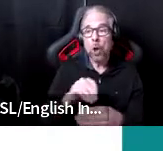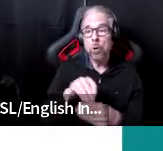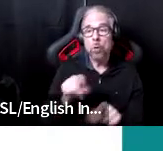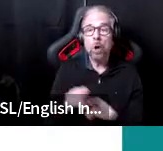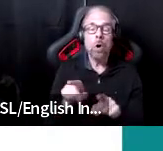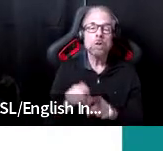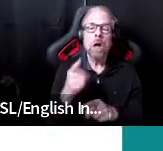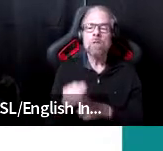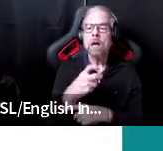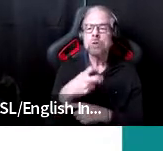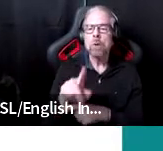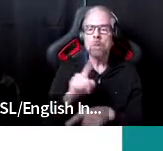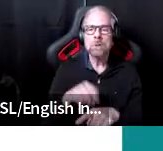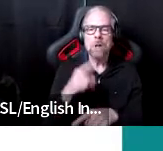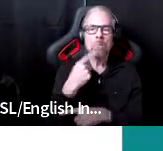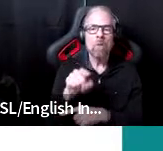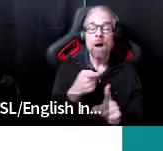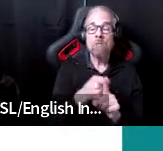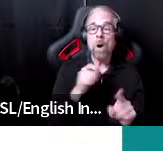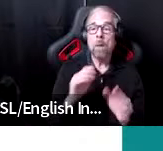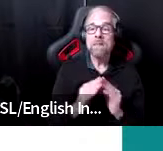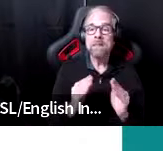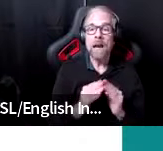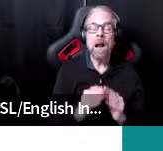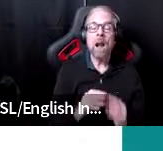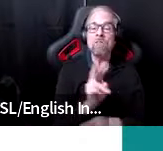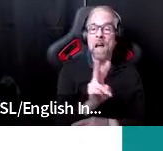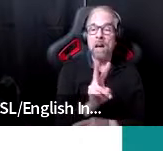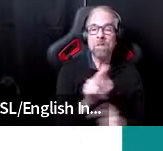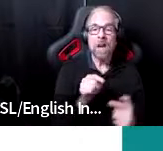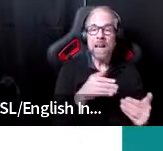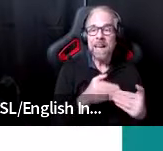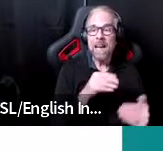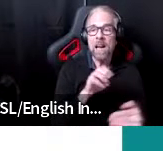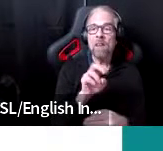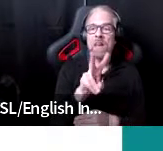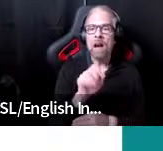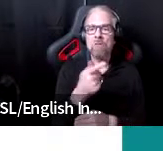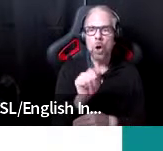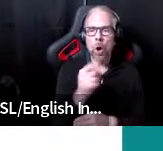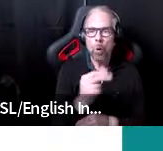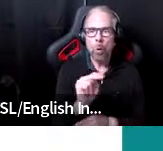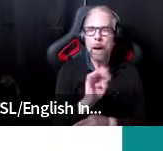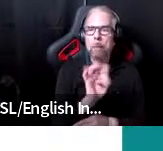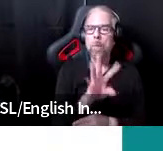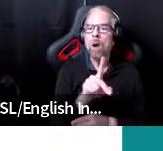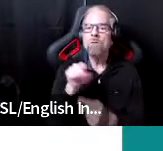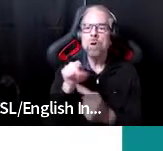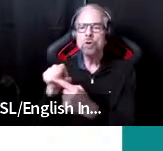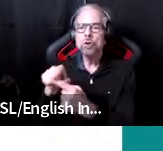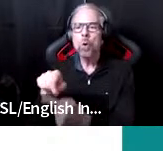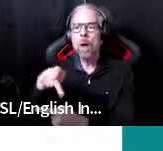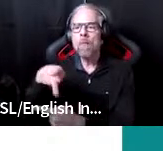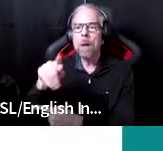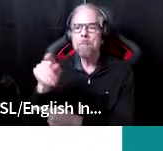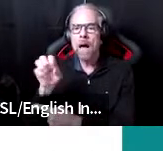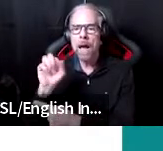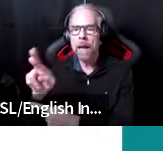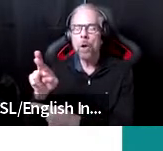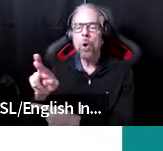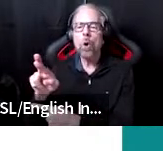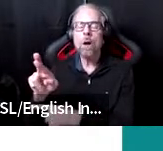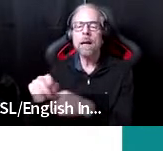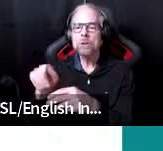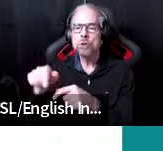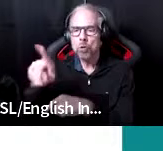for the origin destination pairs from downtown Vancouver near the Evergreen Boulevard to the Pioneer Courthouse Square in downtown Portland.